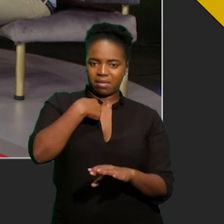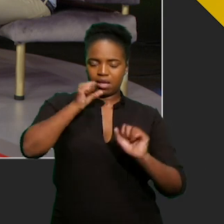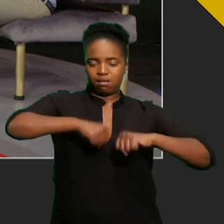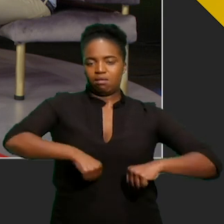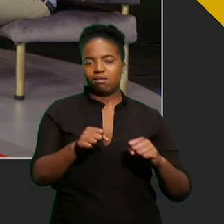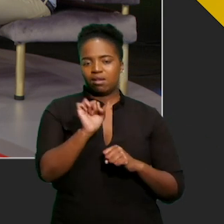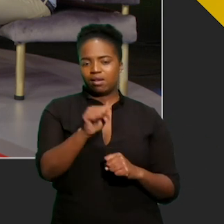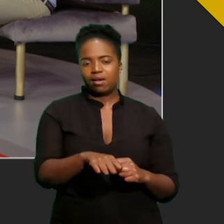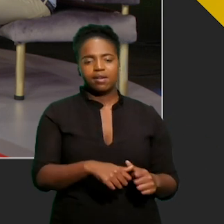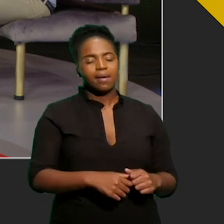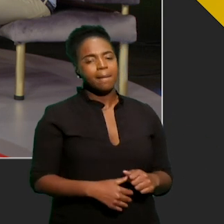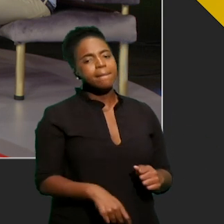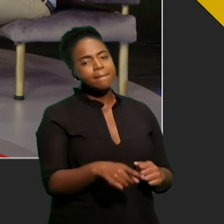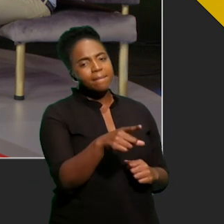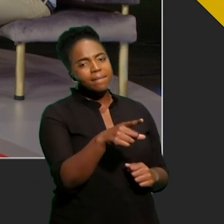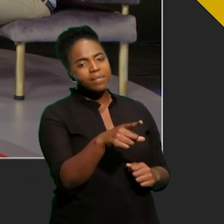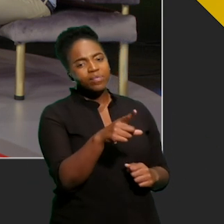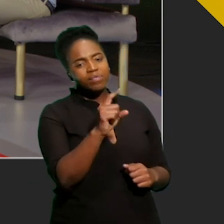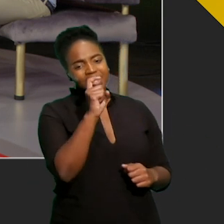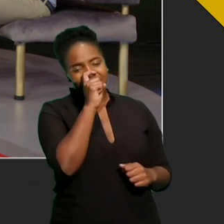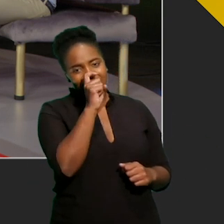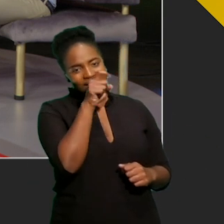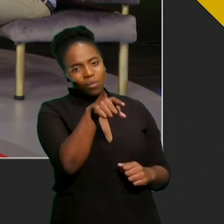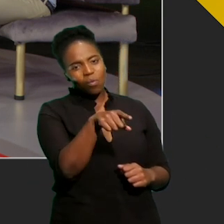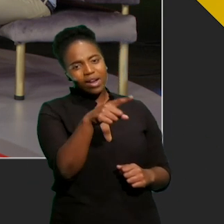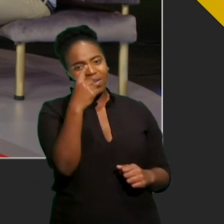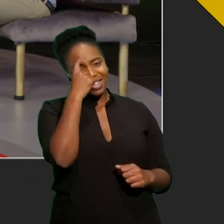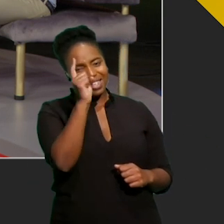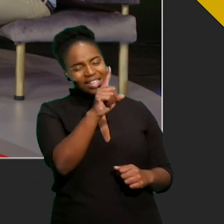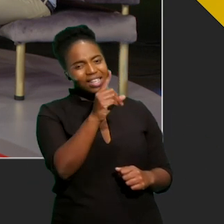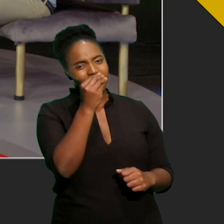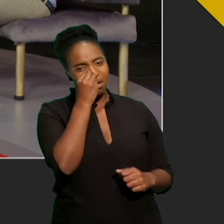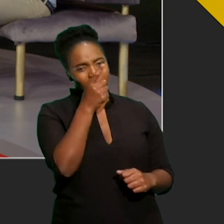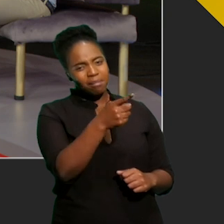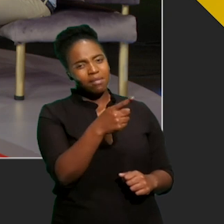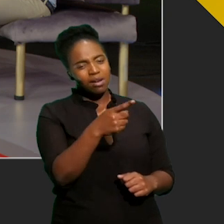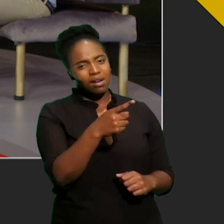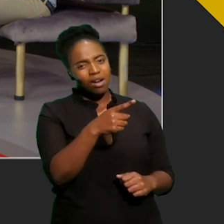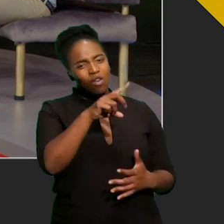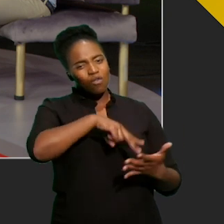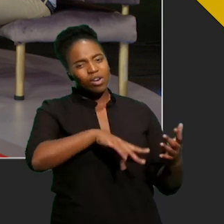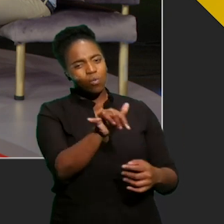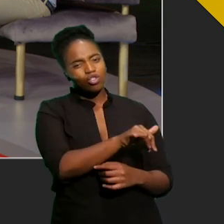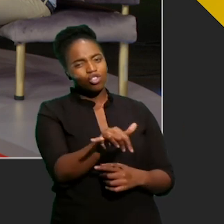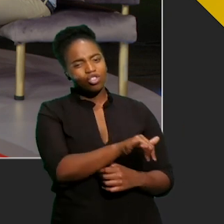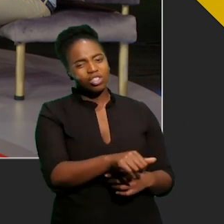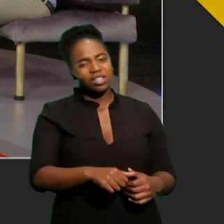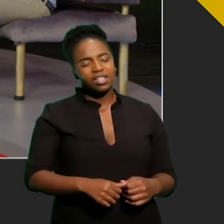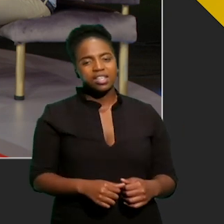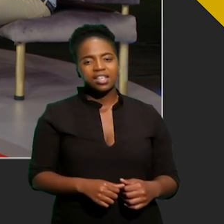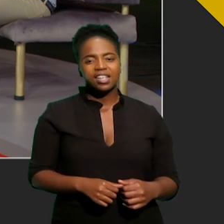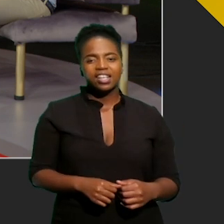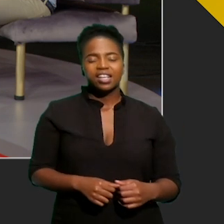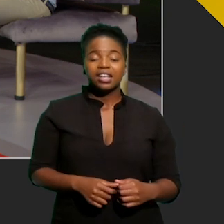professionally. Fitis all unnecessary, says one of the finger tab, just quickly, what are the finger tab? I